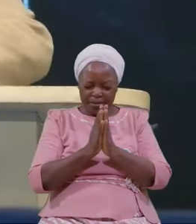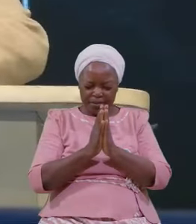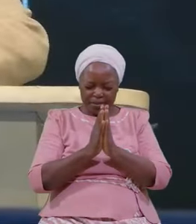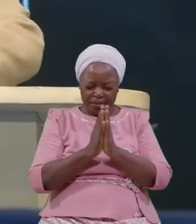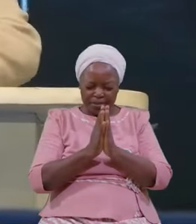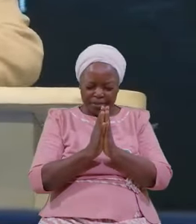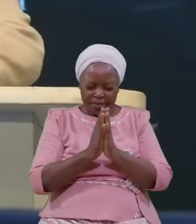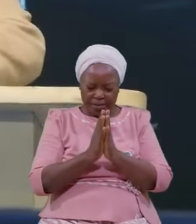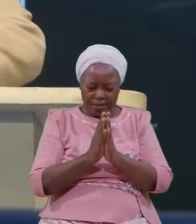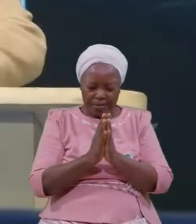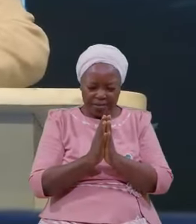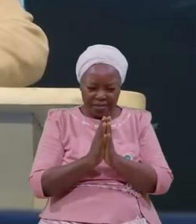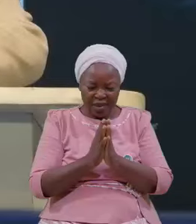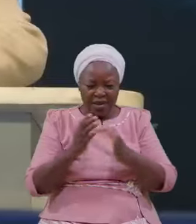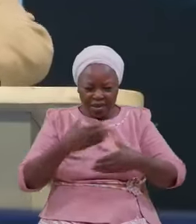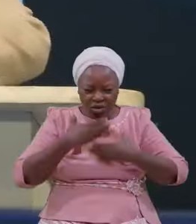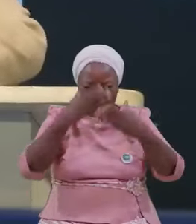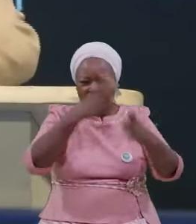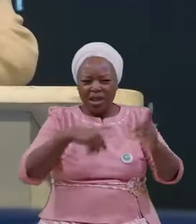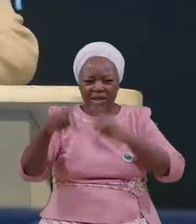Give a better amen.